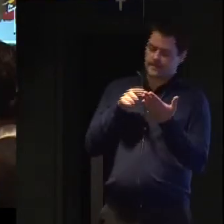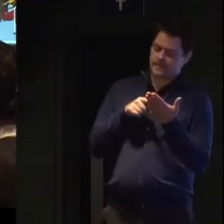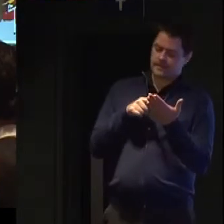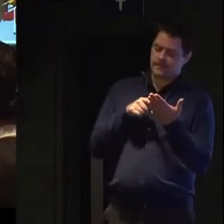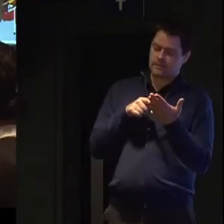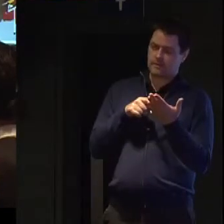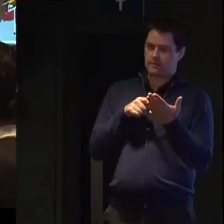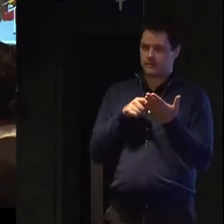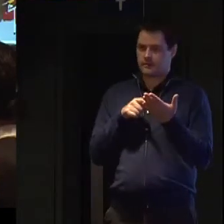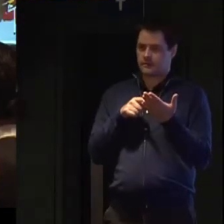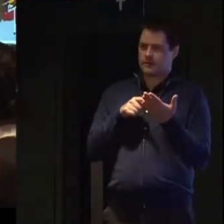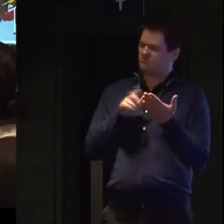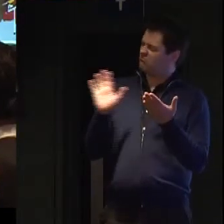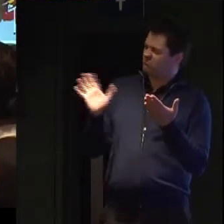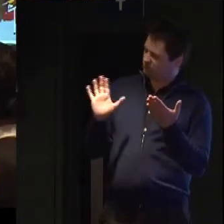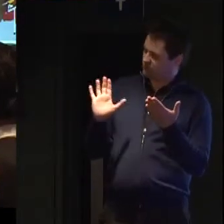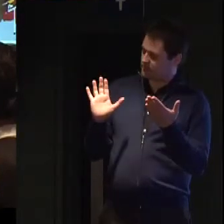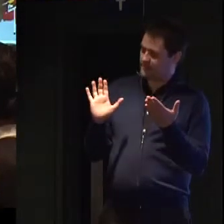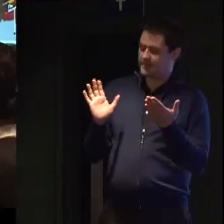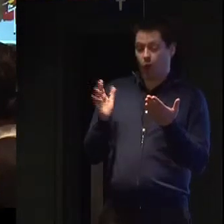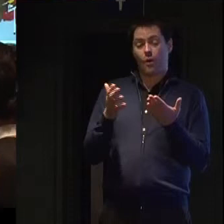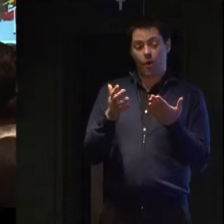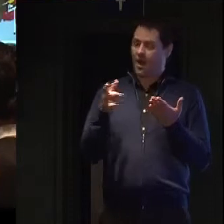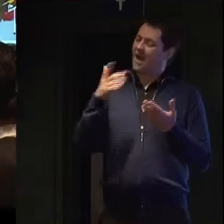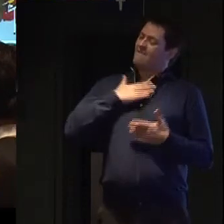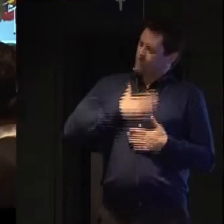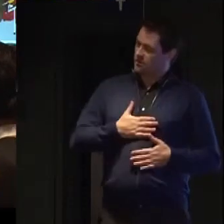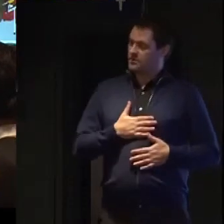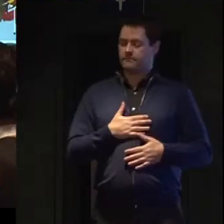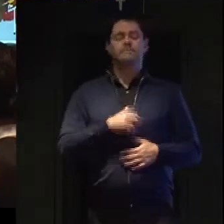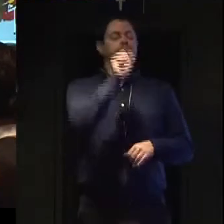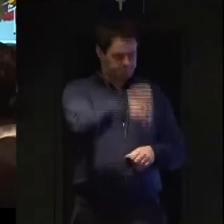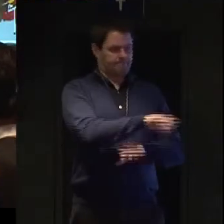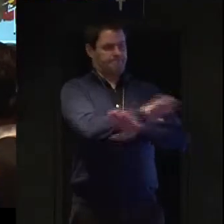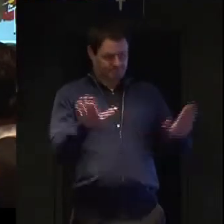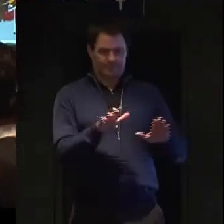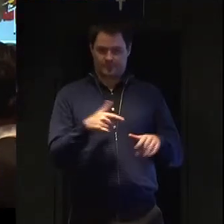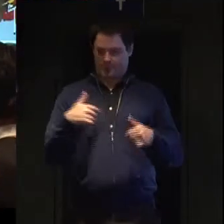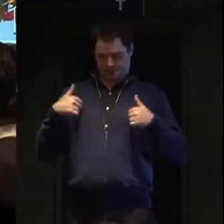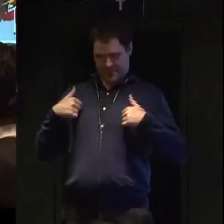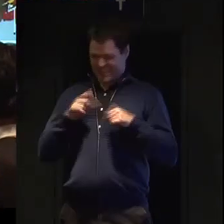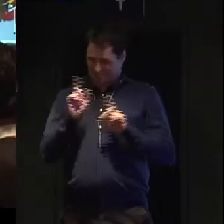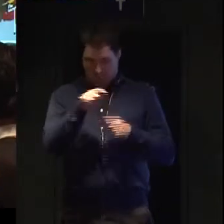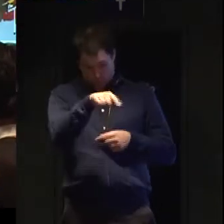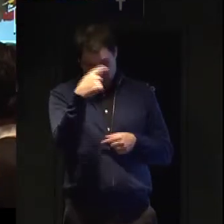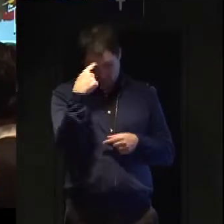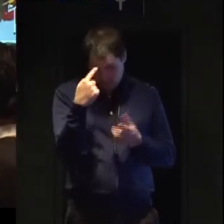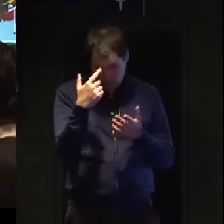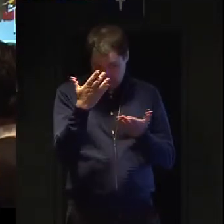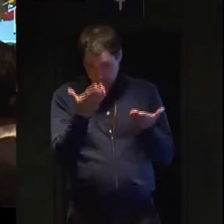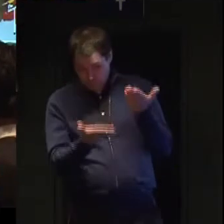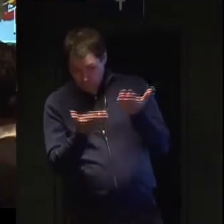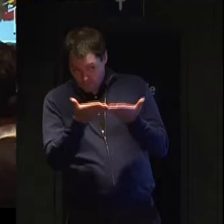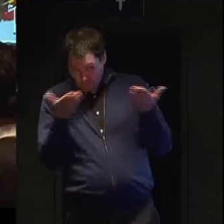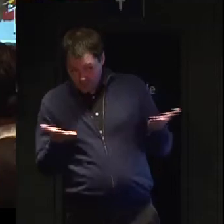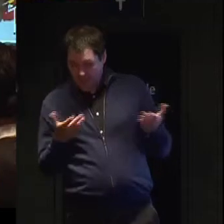that question isn't always what they want to hear. They want to hear that it's black and white answer. They want to hear, is this legal or not? Am I okay? Can you give me some guarantee that if I